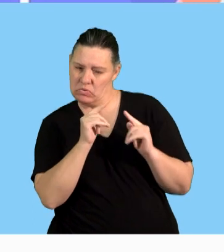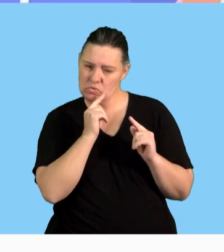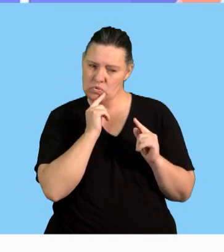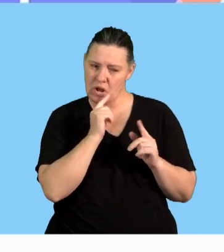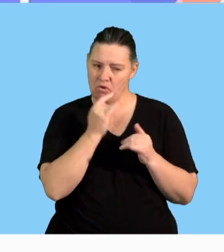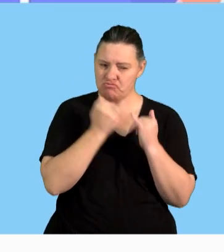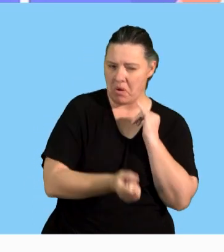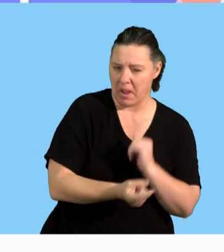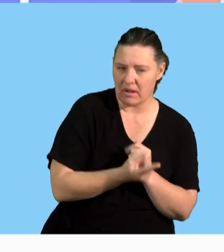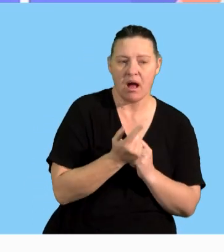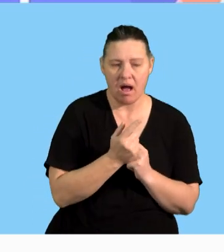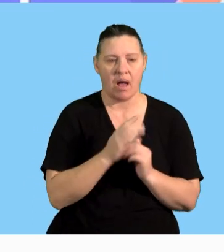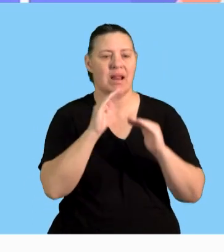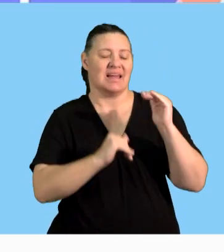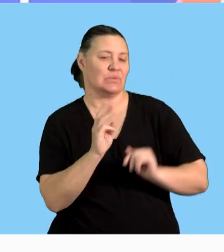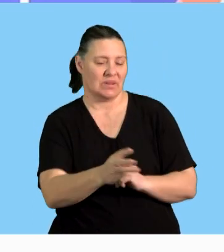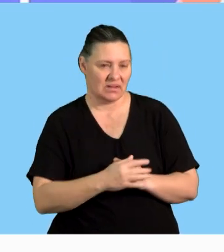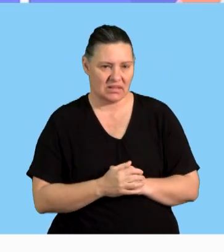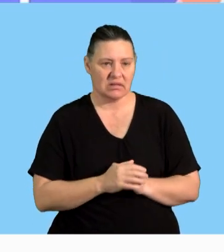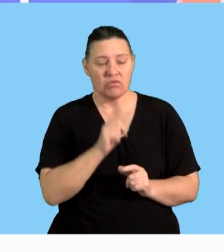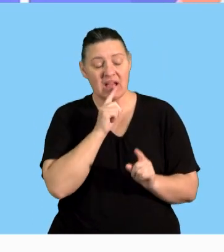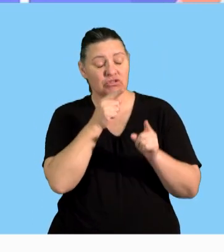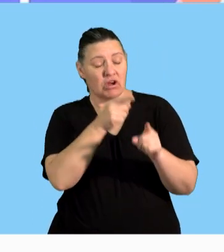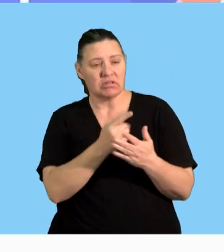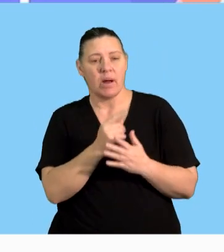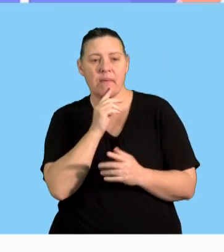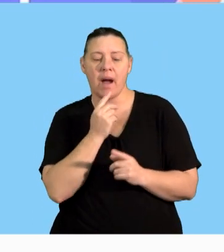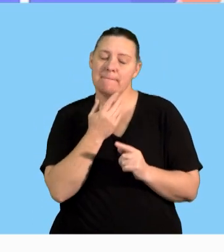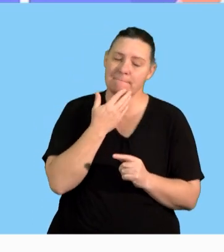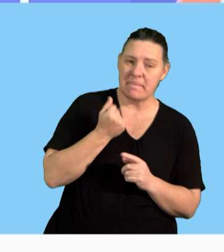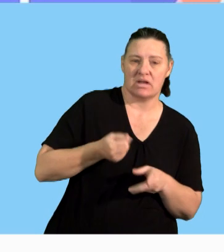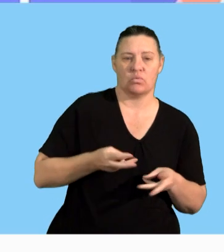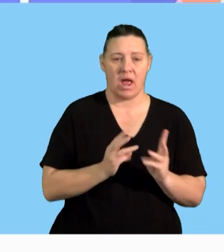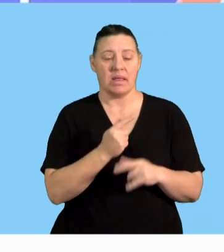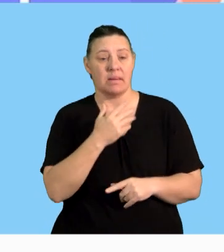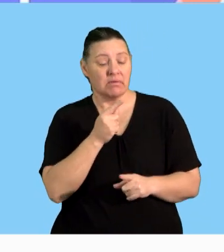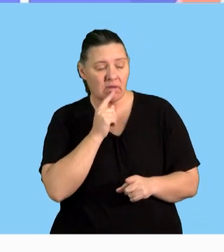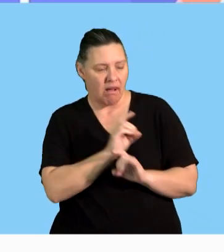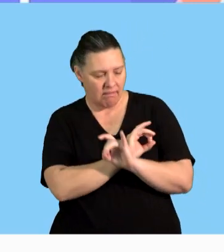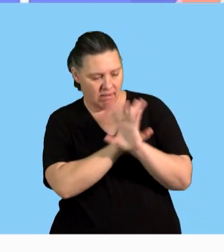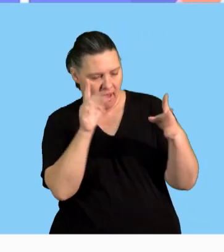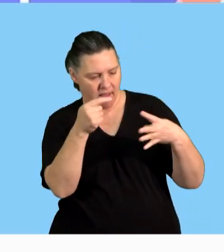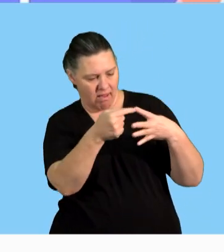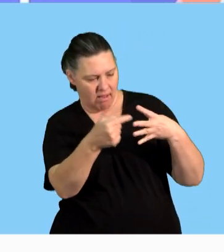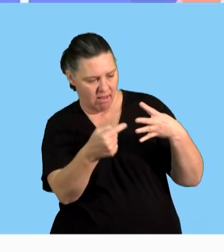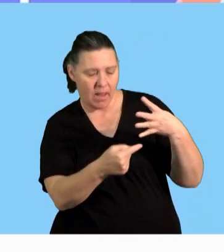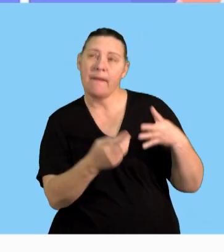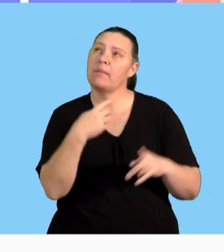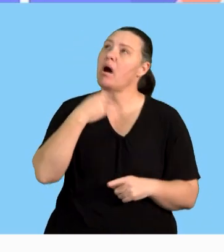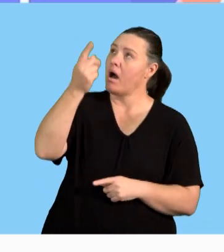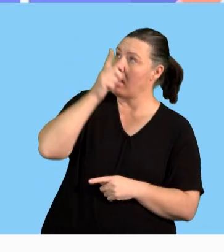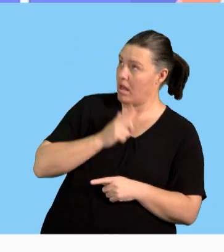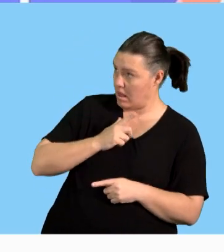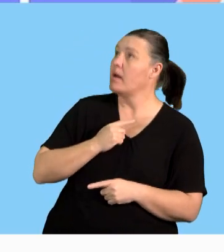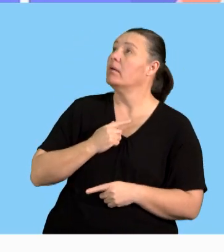it improves efficiency. Instructions ensure the very best way of doing a job is clear and known to